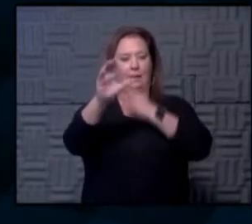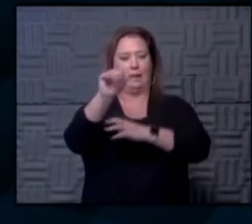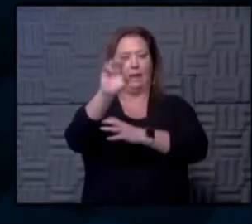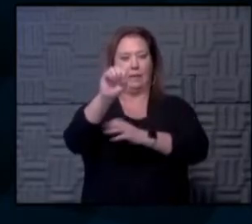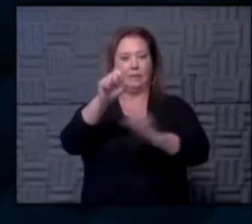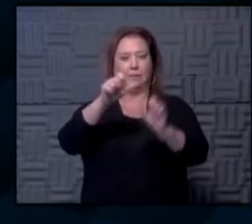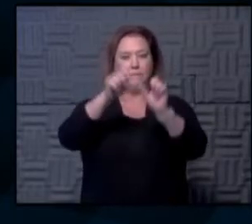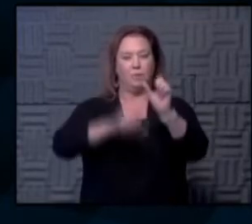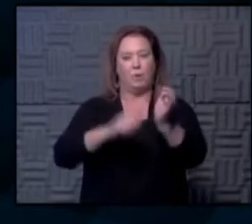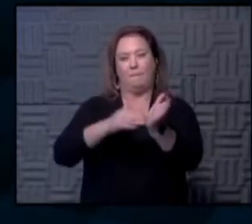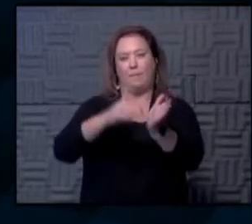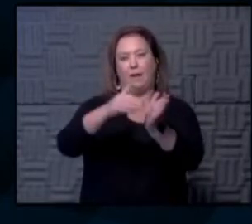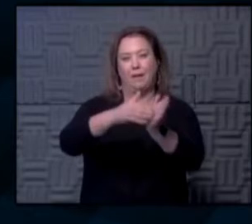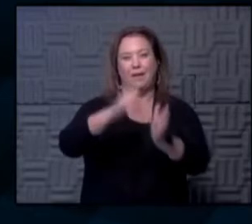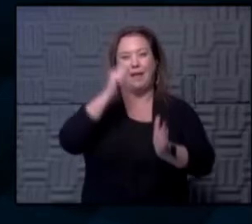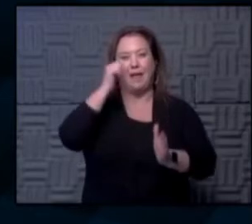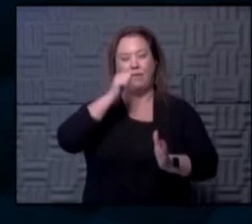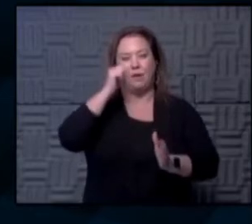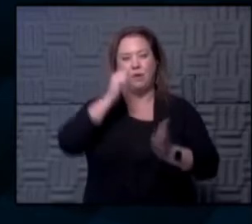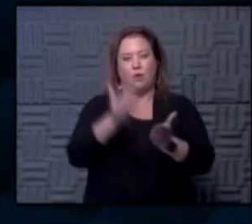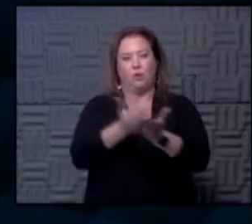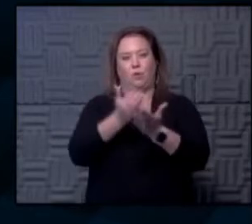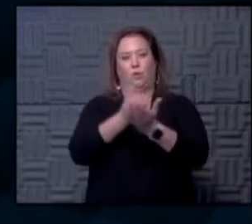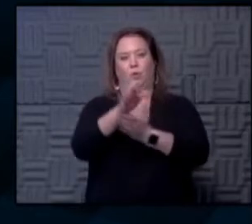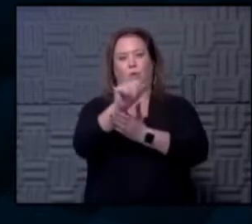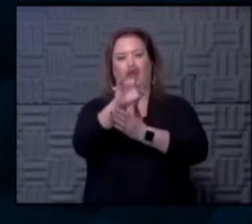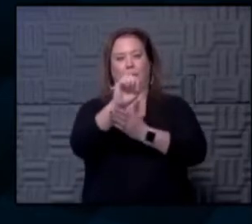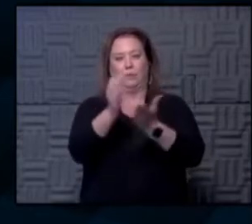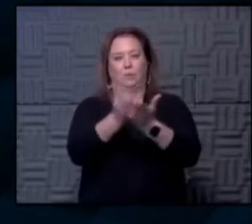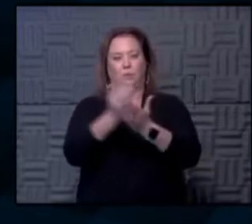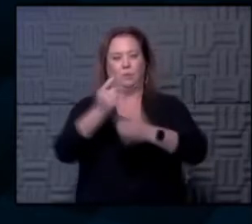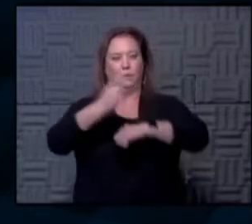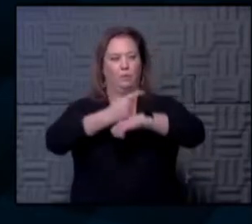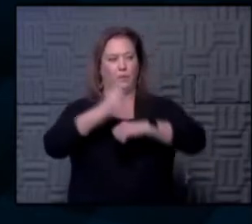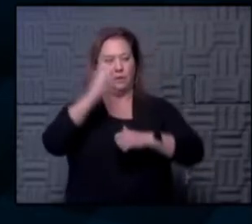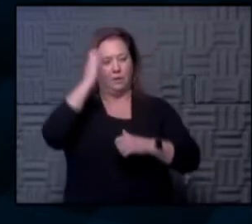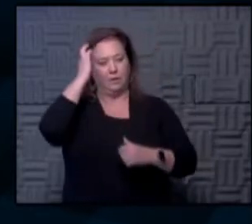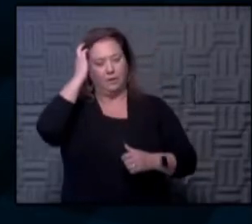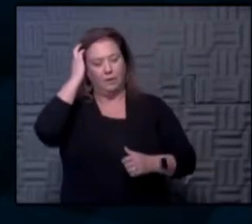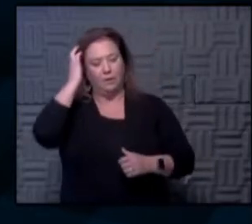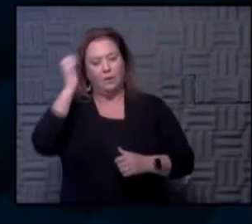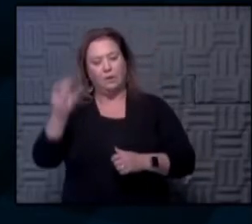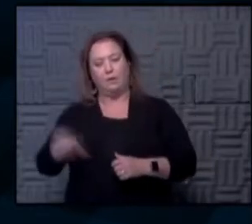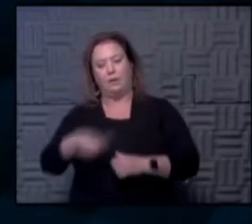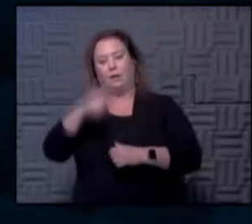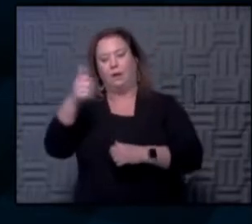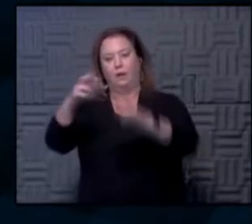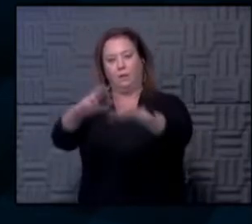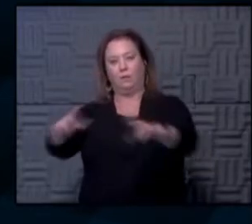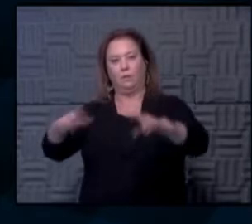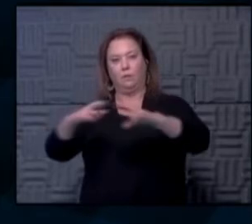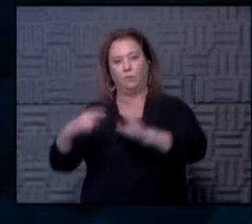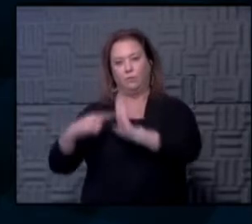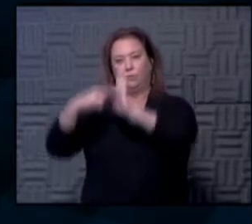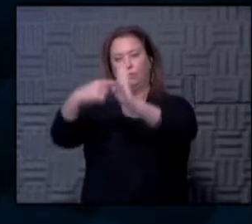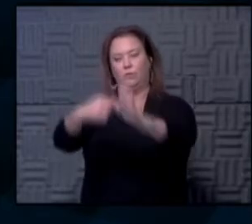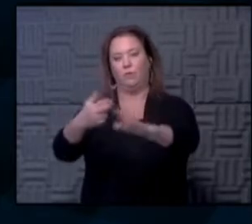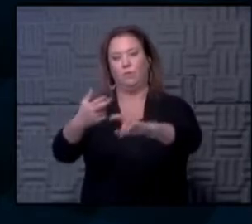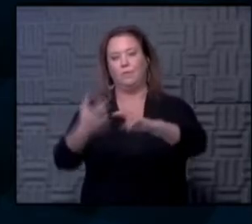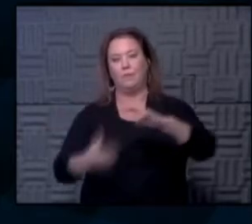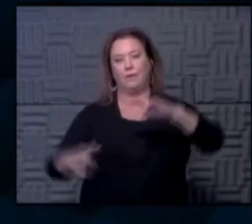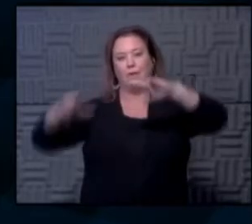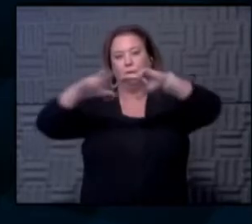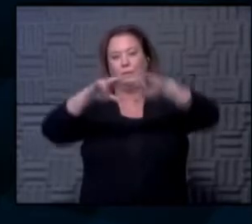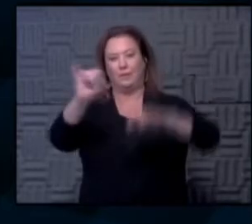cases per million per day on average, new cases in the Midwest region. The other regions continue to show increases as